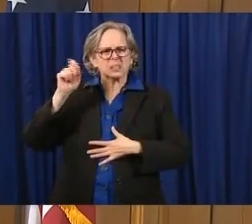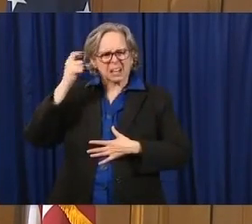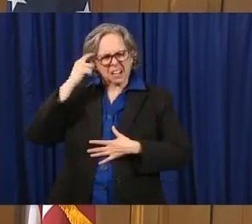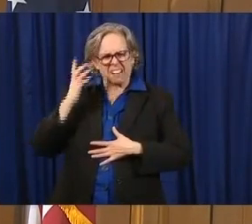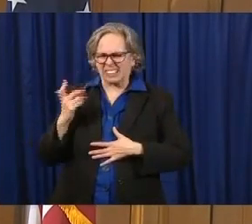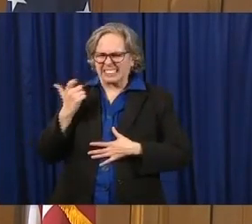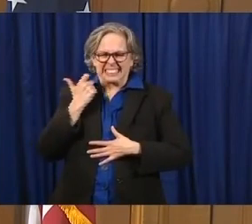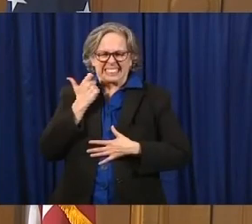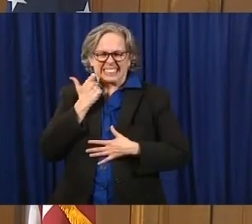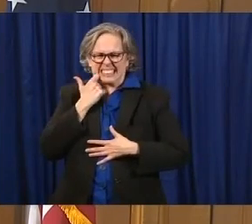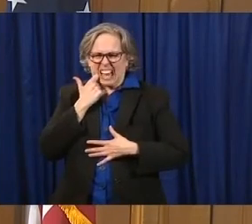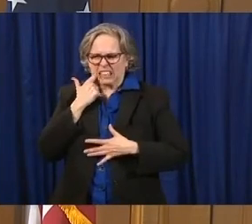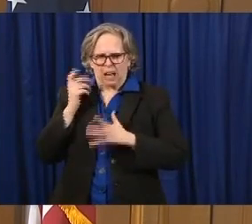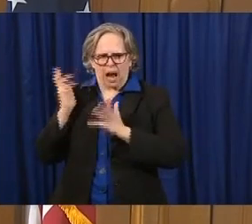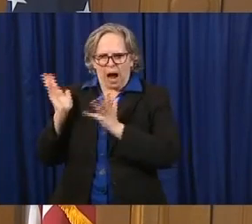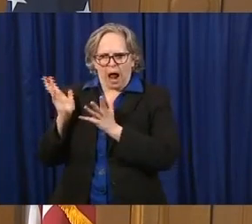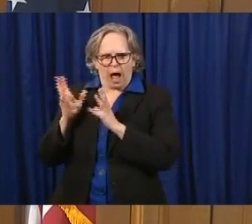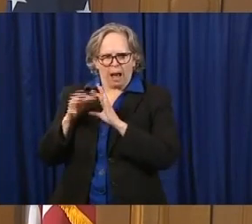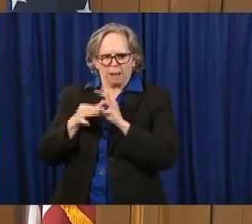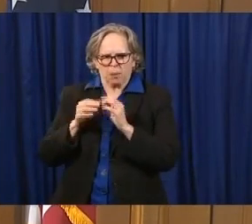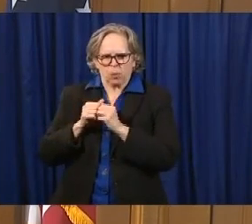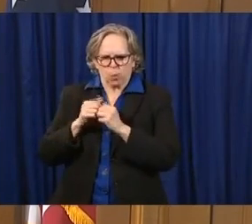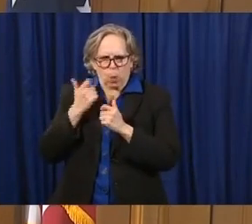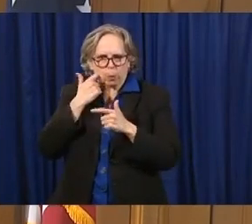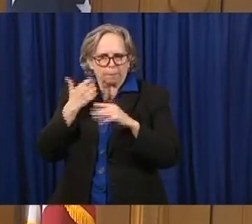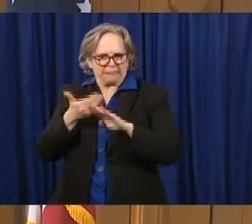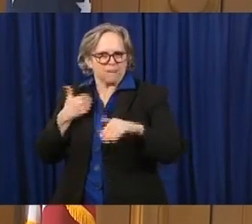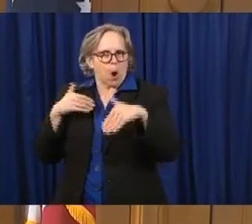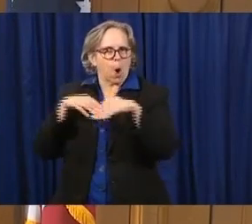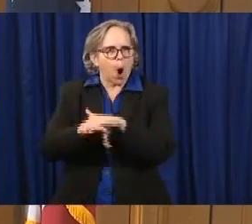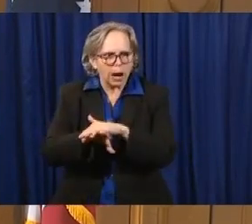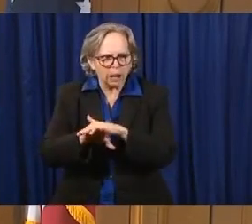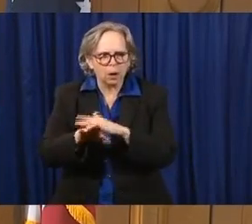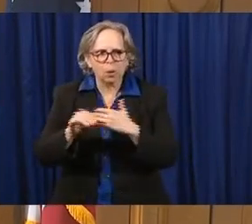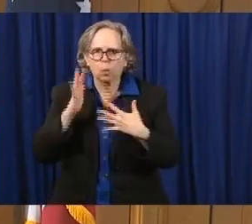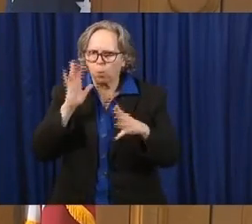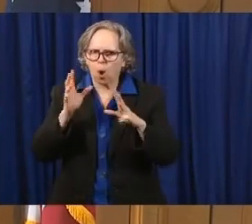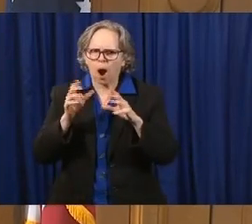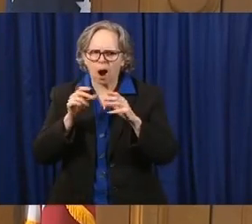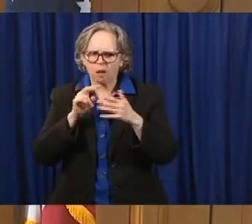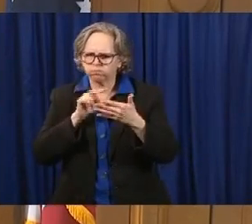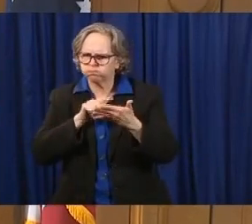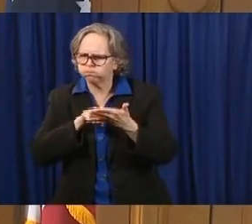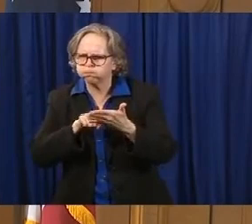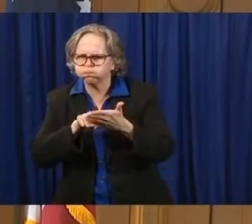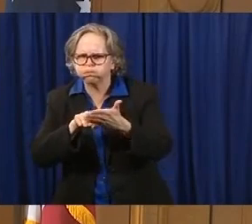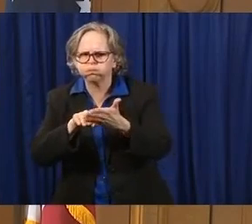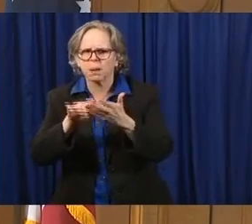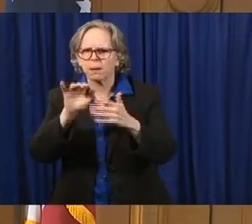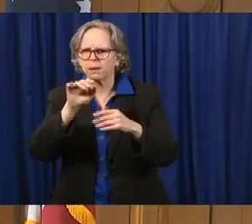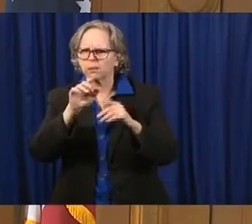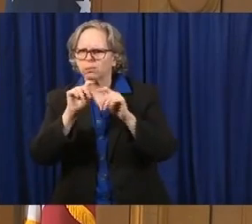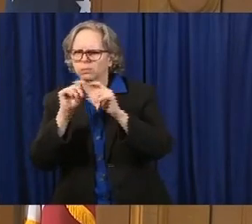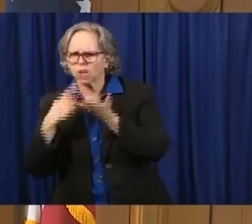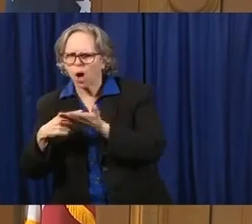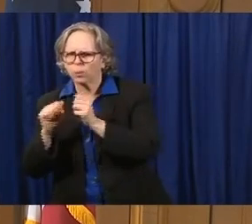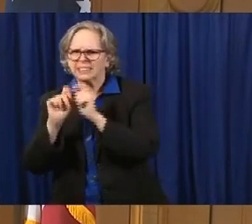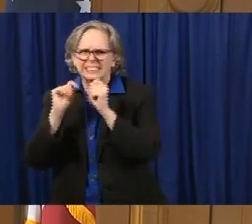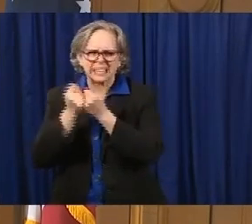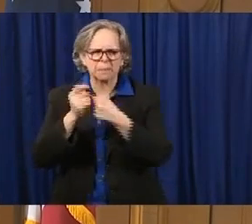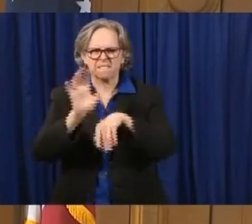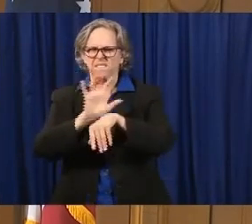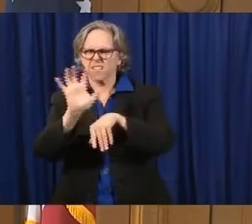we walked in, and we're going to be continuing to talk with our team about it at our 5 o'clock call